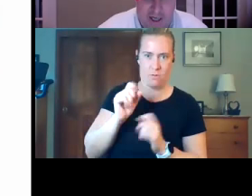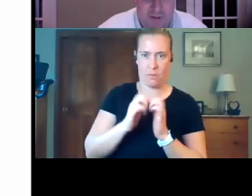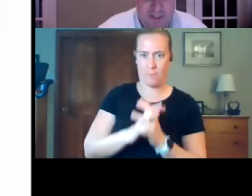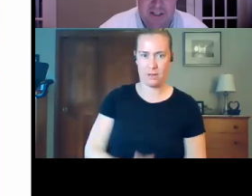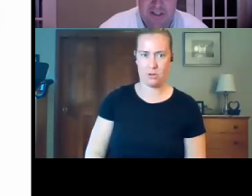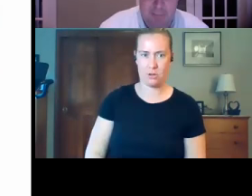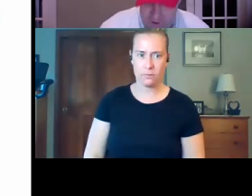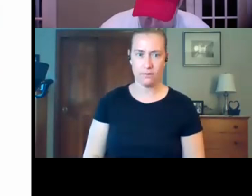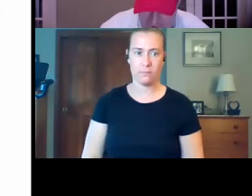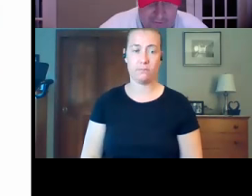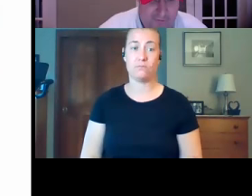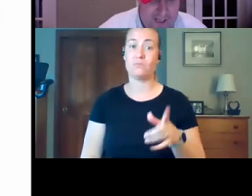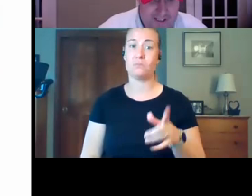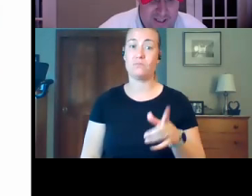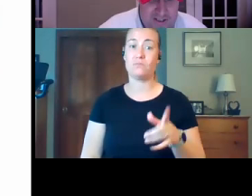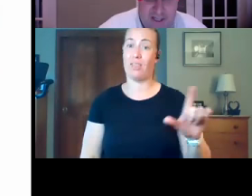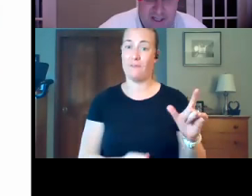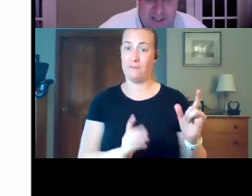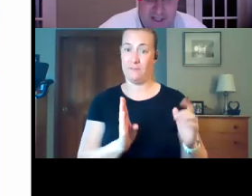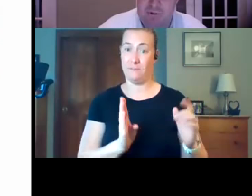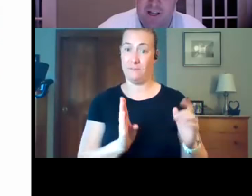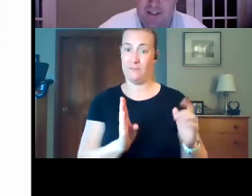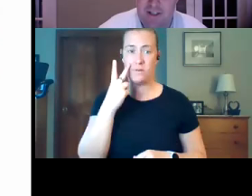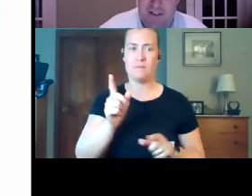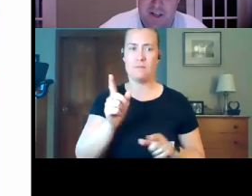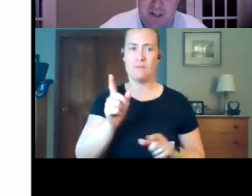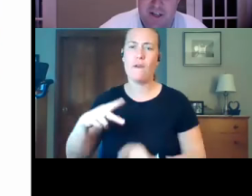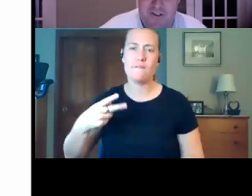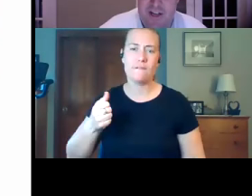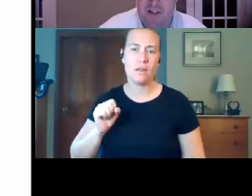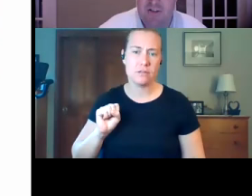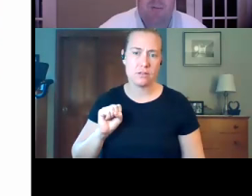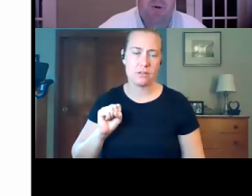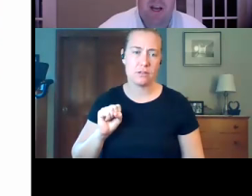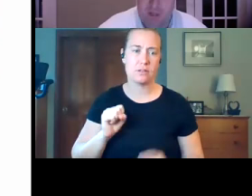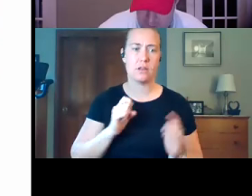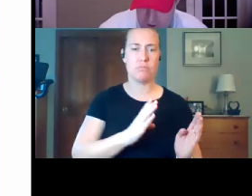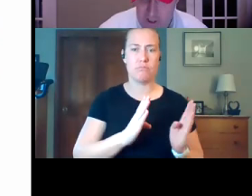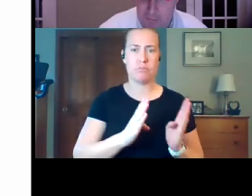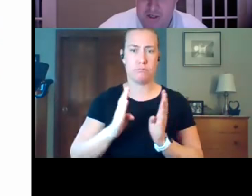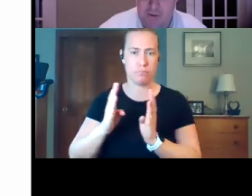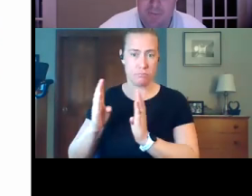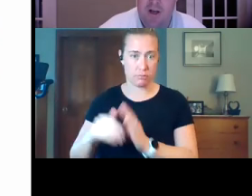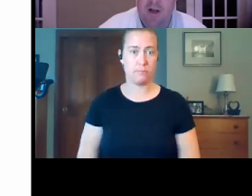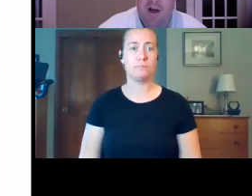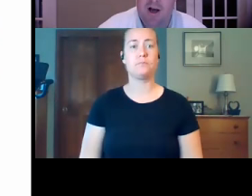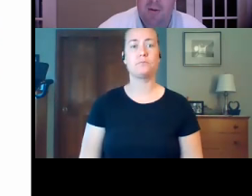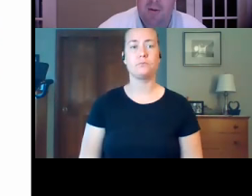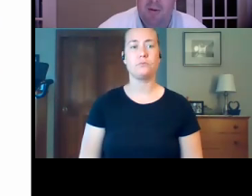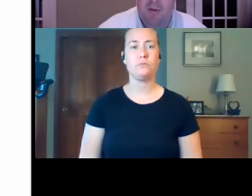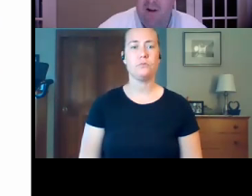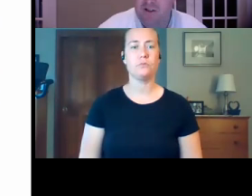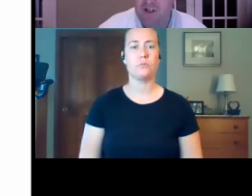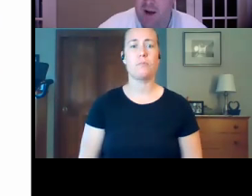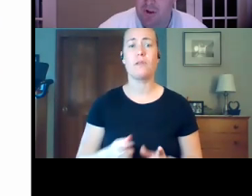see just an example of those different phases as they're conceptualized in Lisa Saldana's stages of implementation completion measure. And